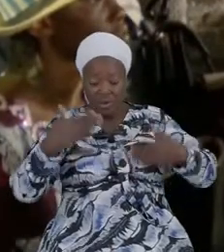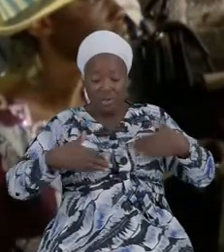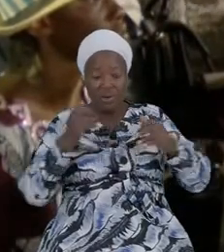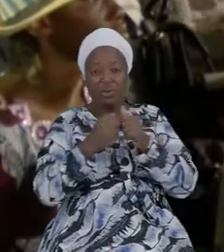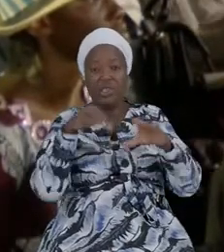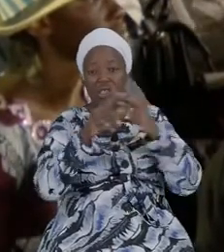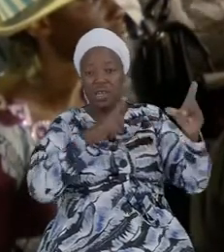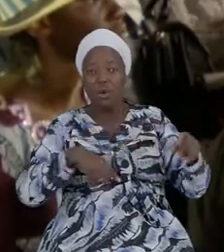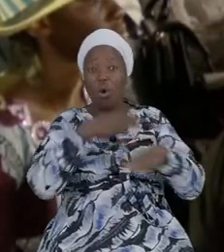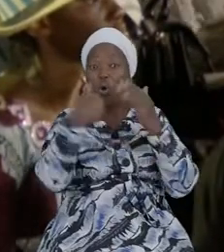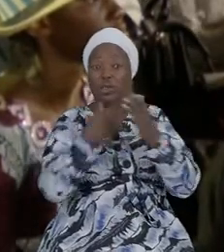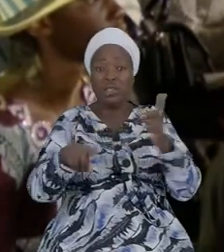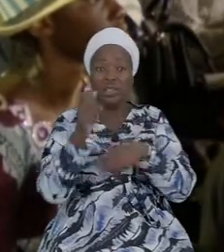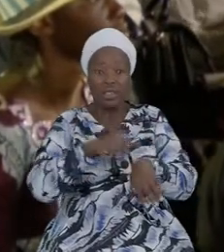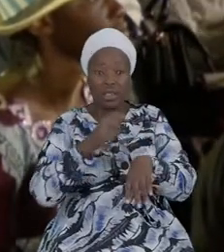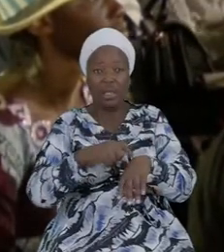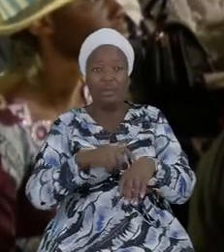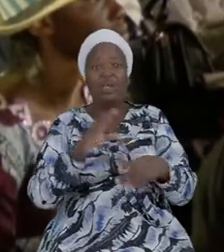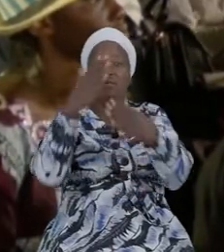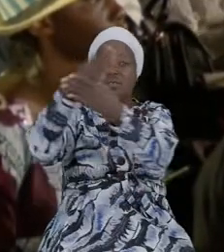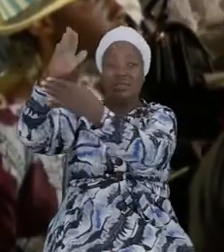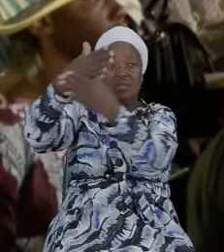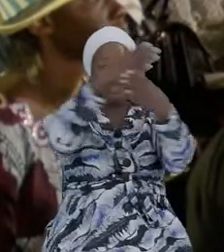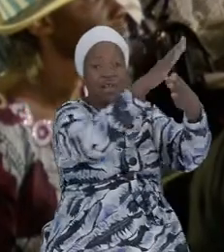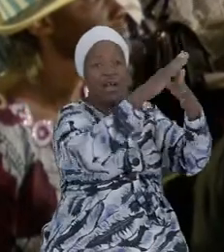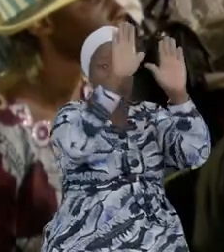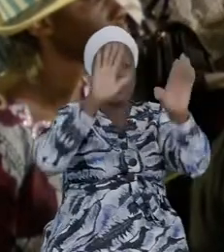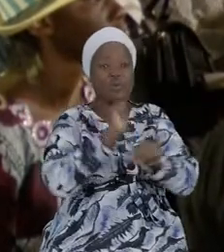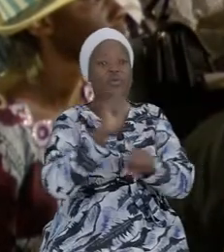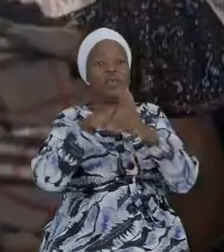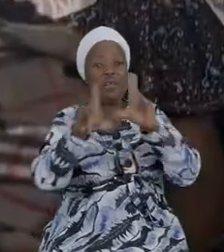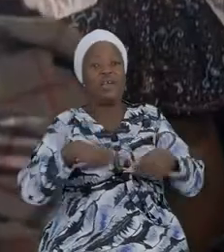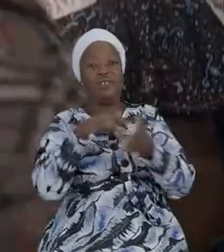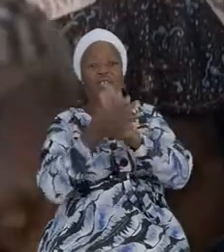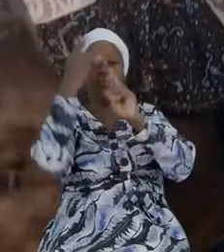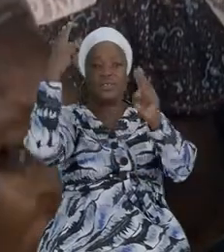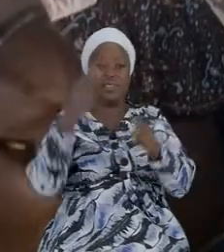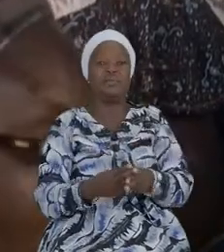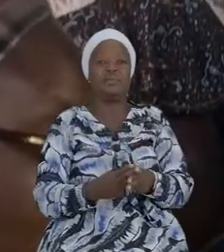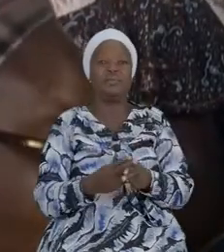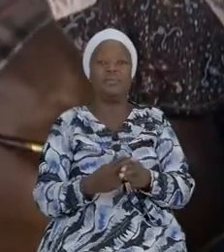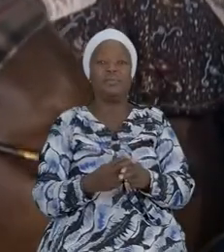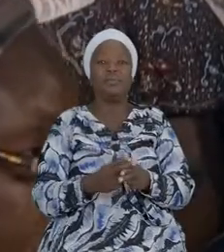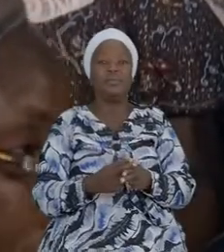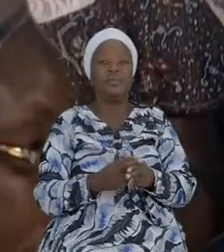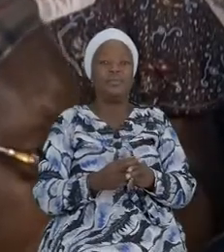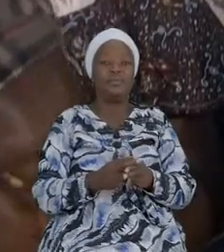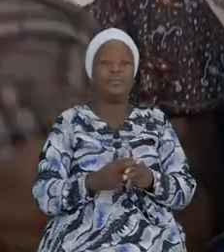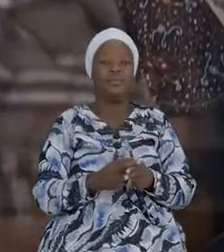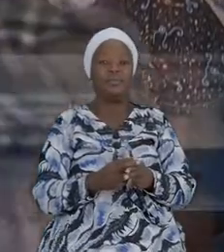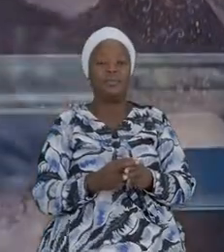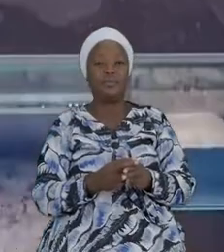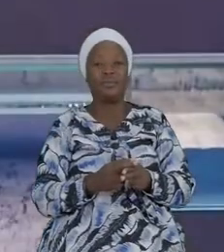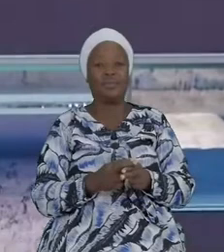Lord all the time, reverberating miracles in your life in Jesus' name.